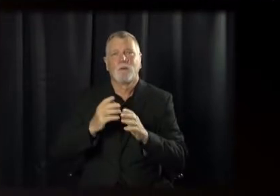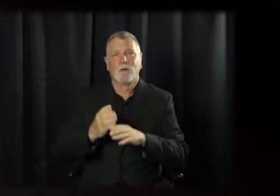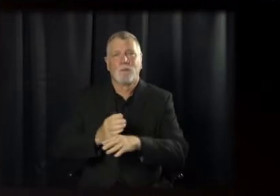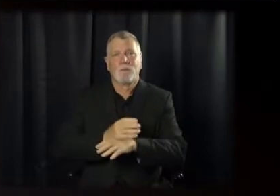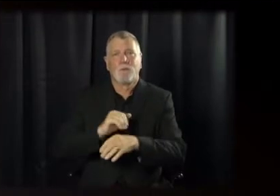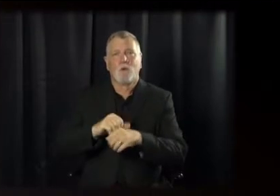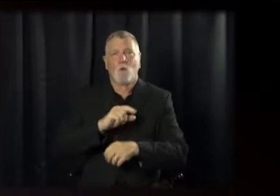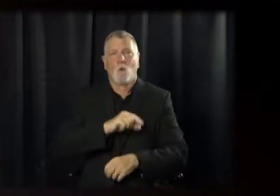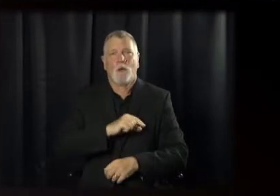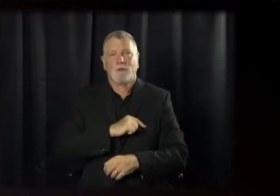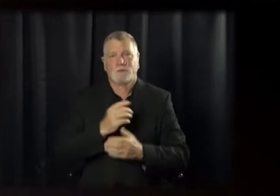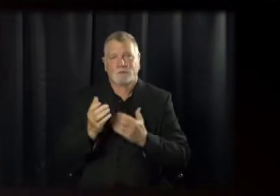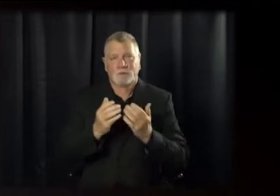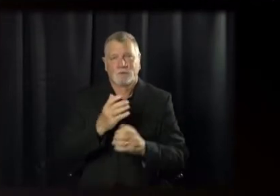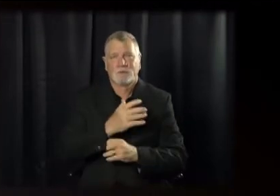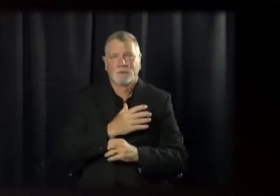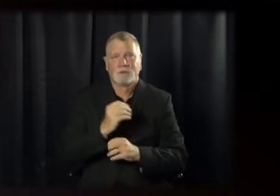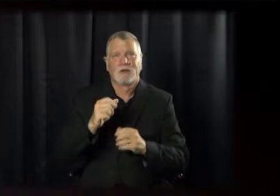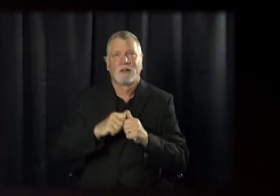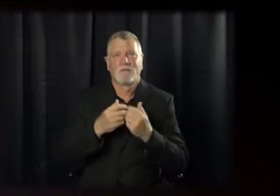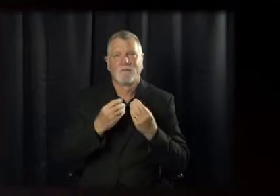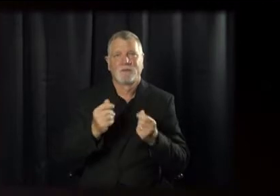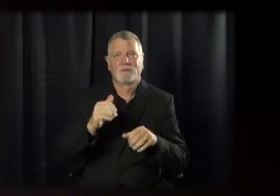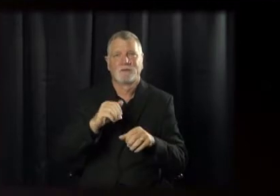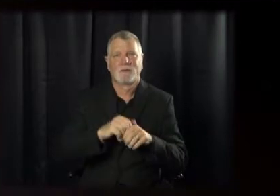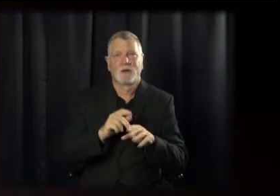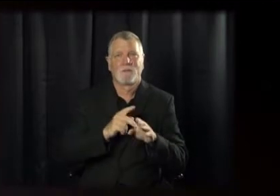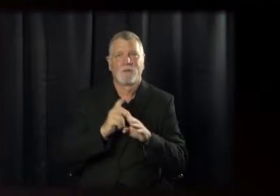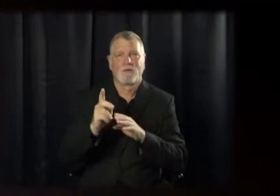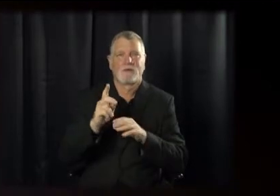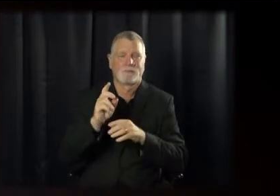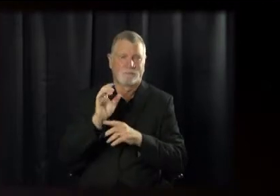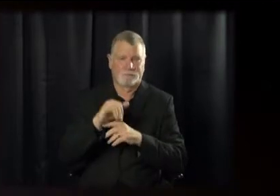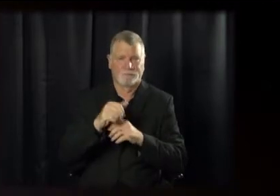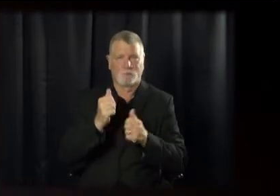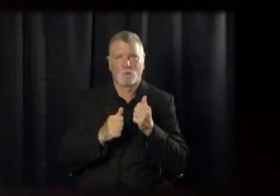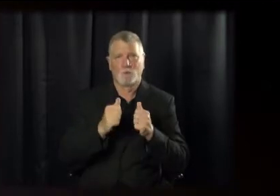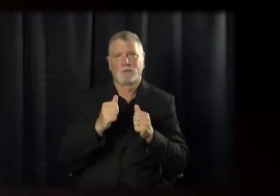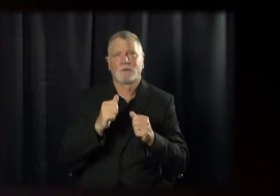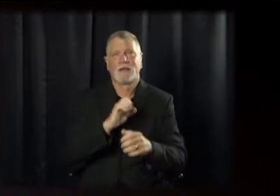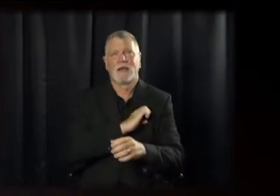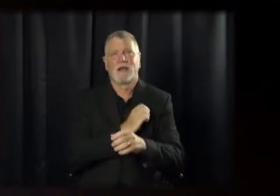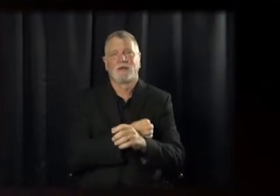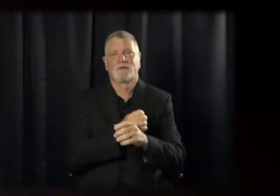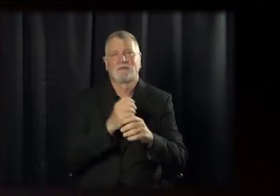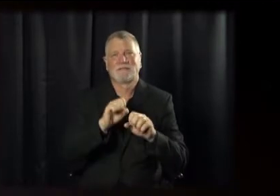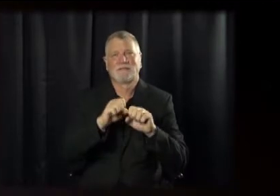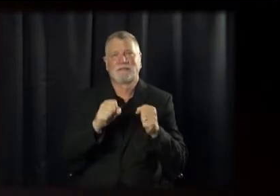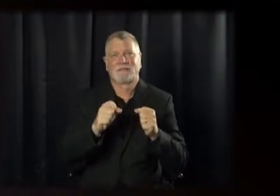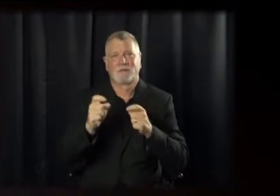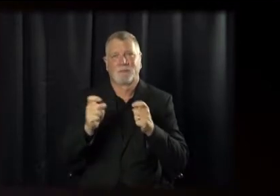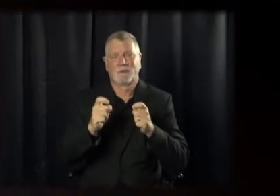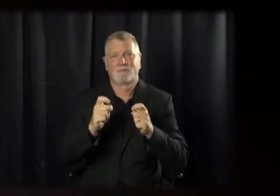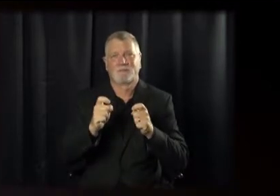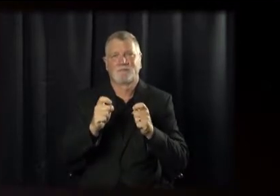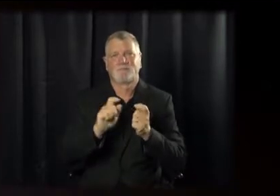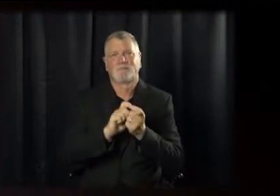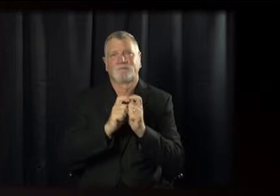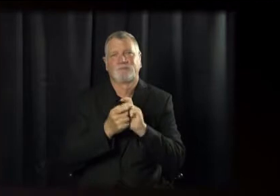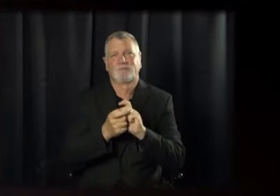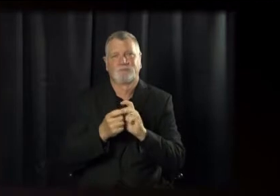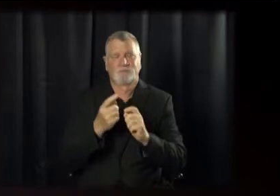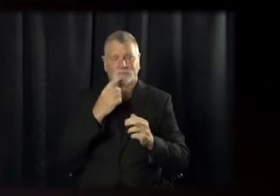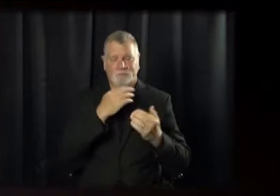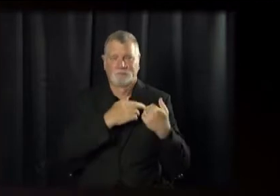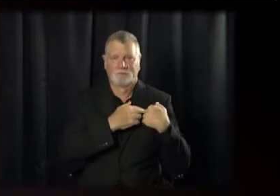in the quality of service and the efficiency and professionalism with which the energy system is managed. Transitioning